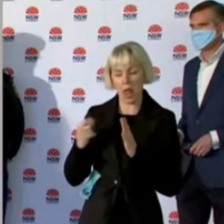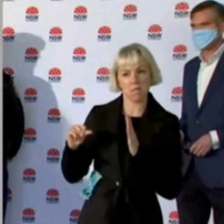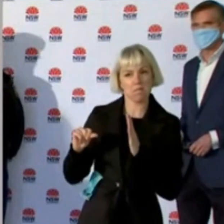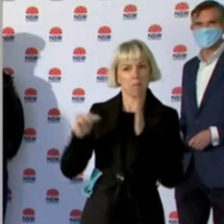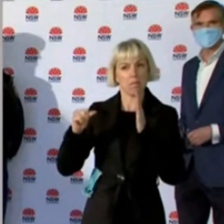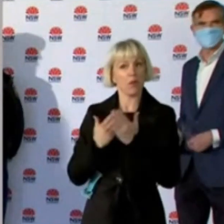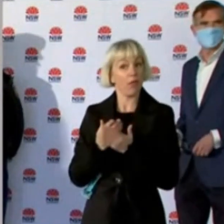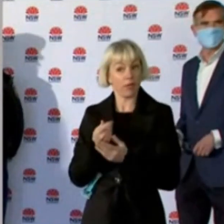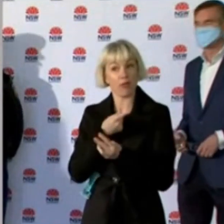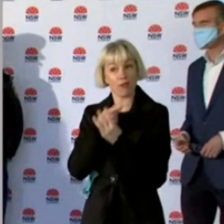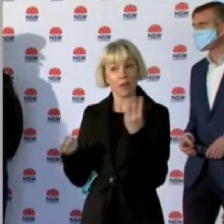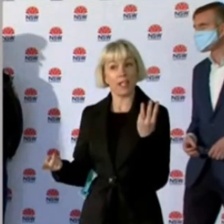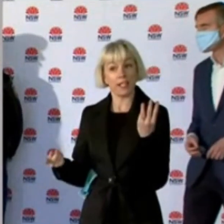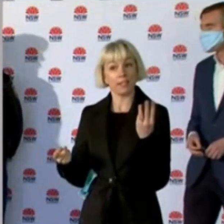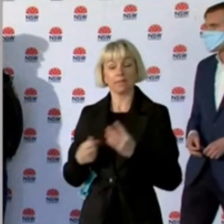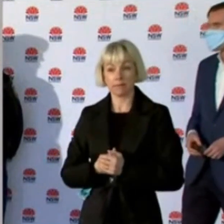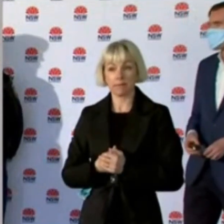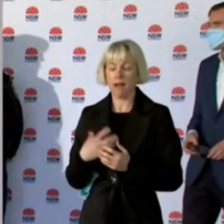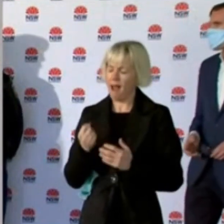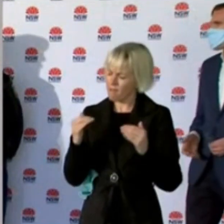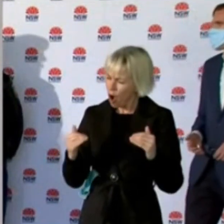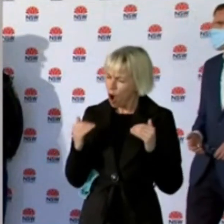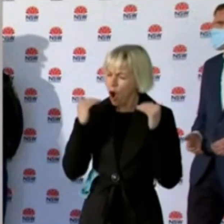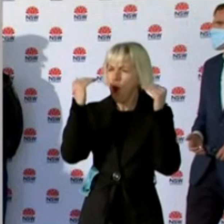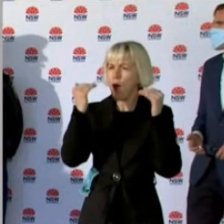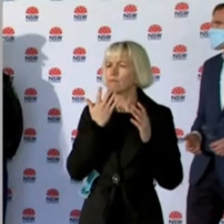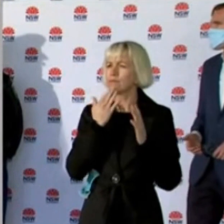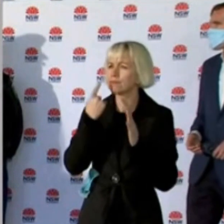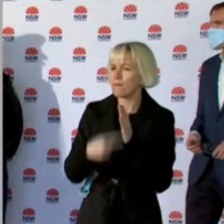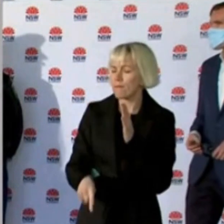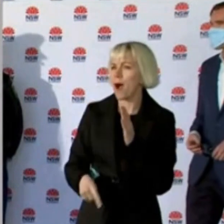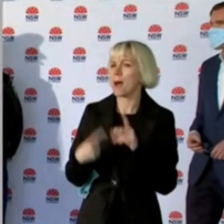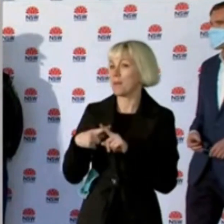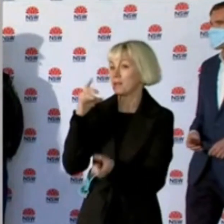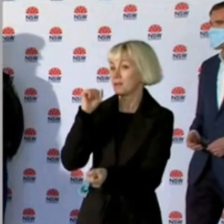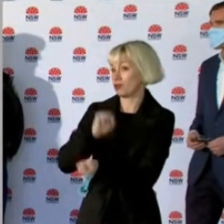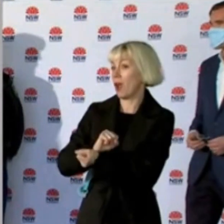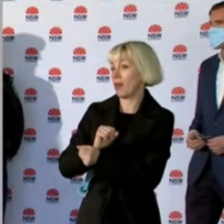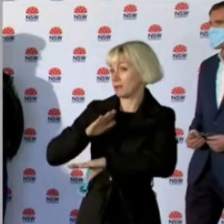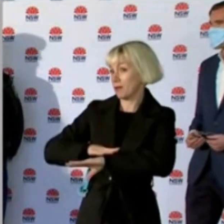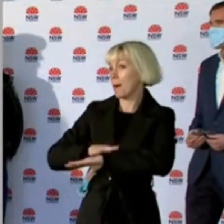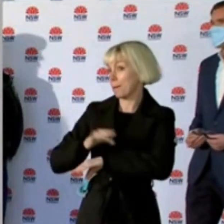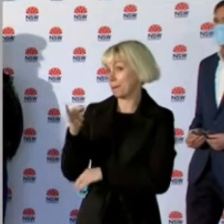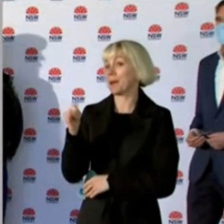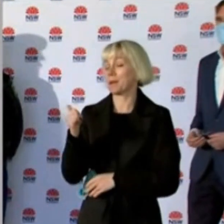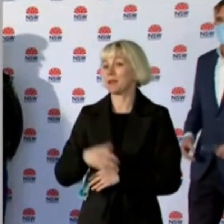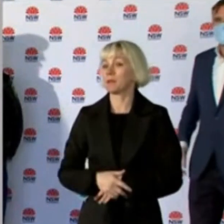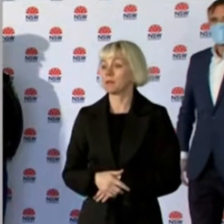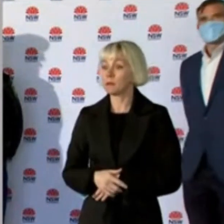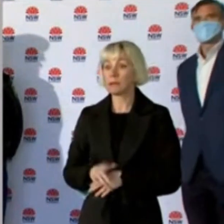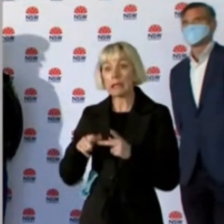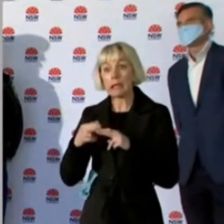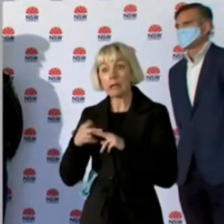penalties in place for deliberate, reckless actions like these. And this could actually put in jeopardy not just a community like